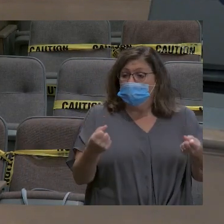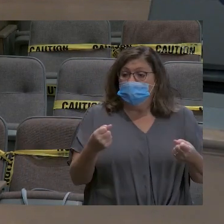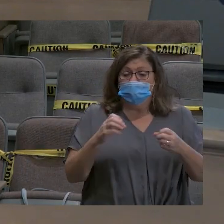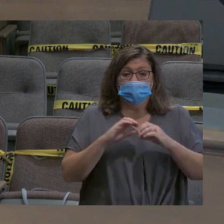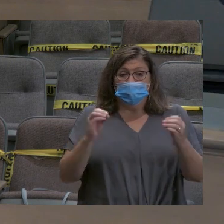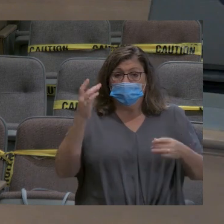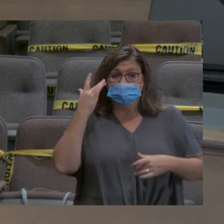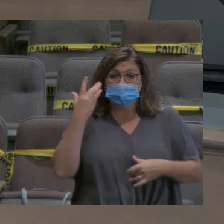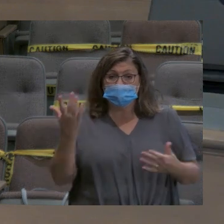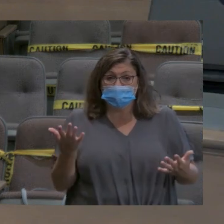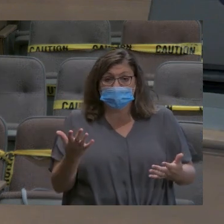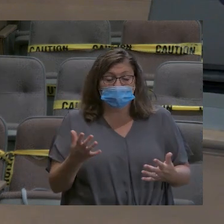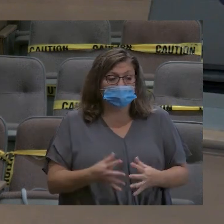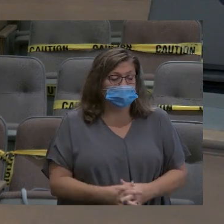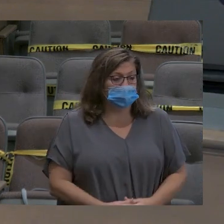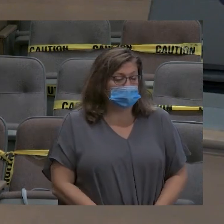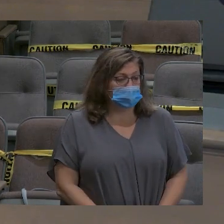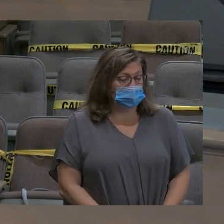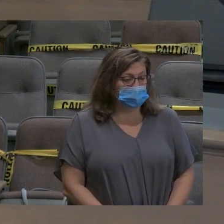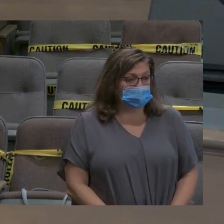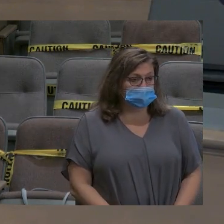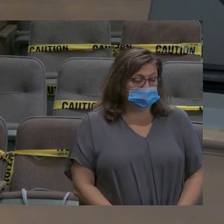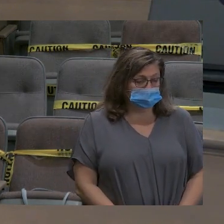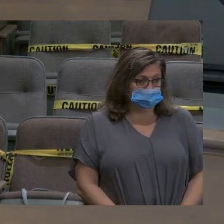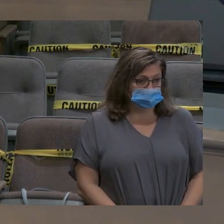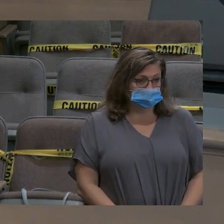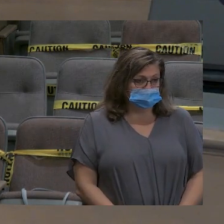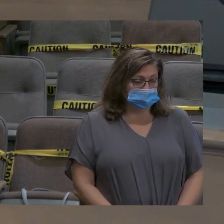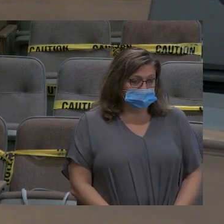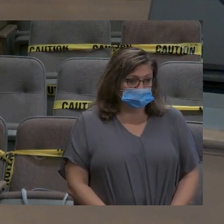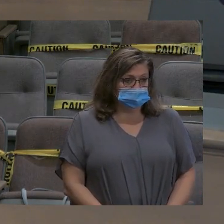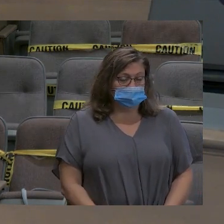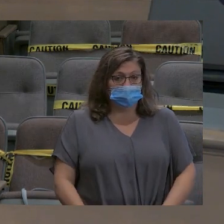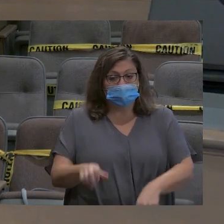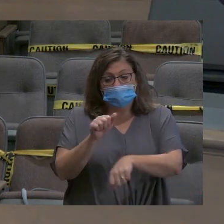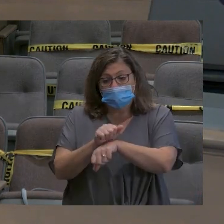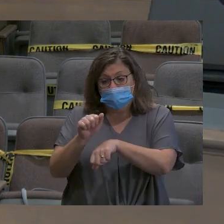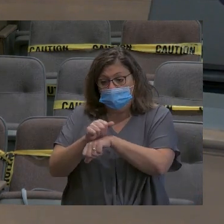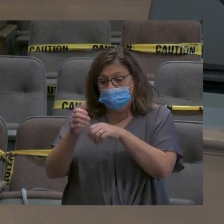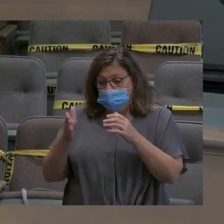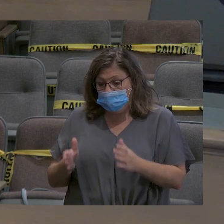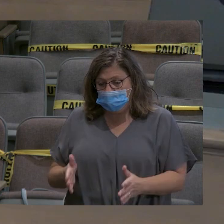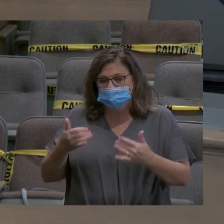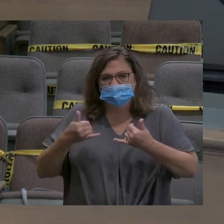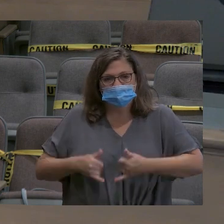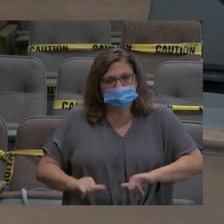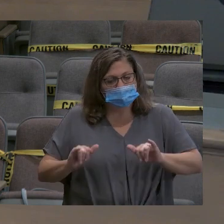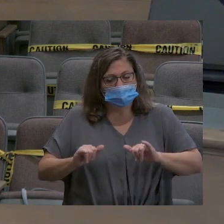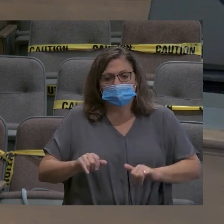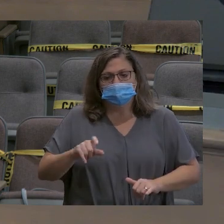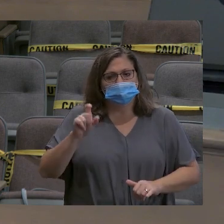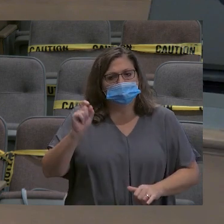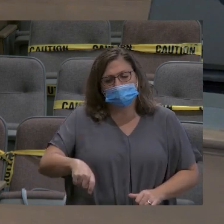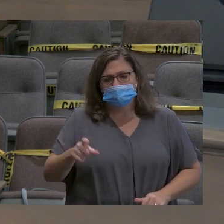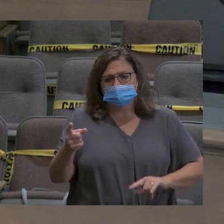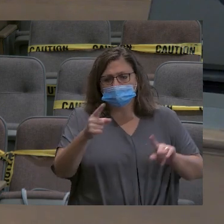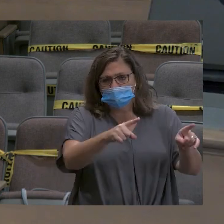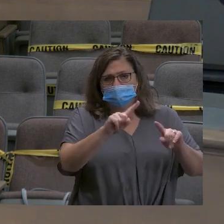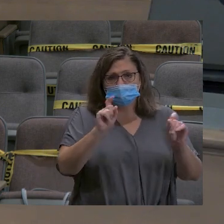of the problems that we're running into is employers continue to insist that their